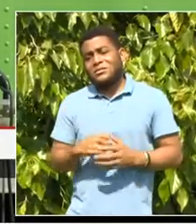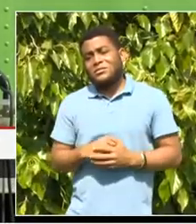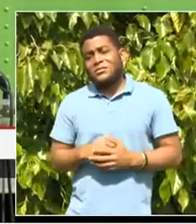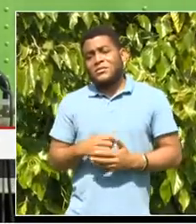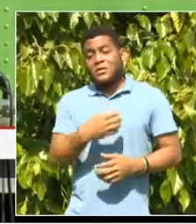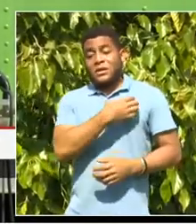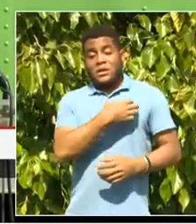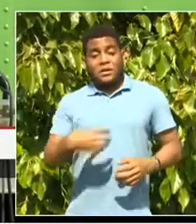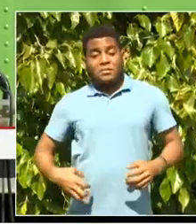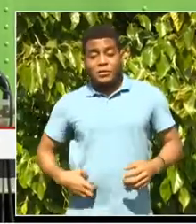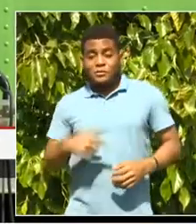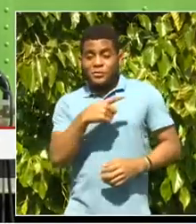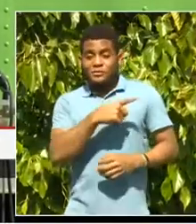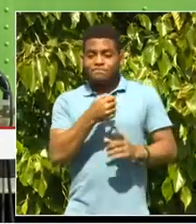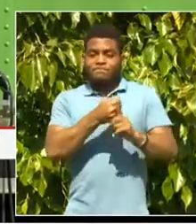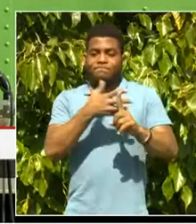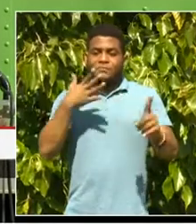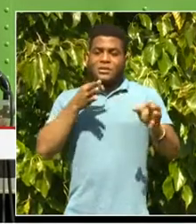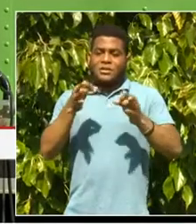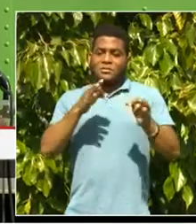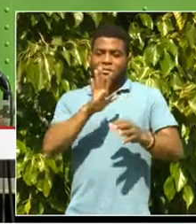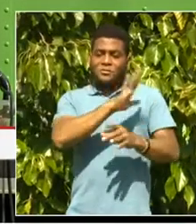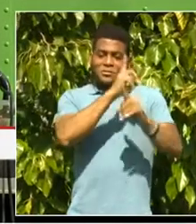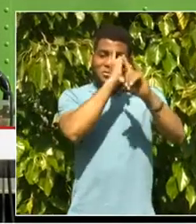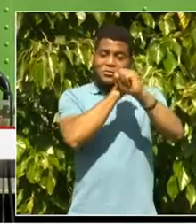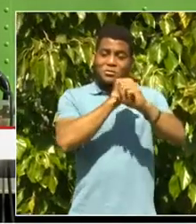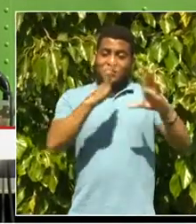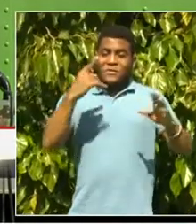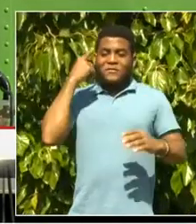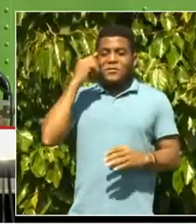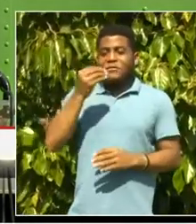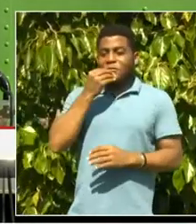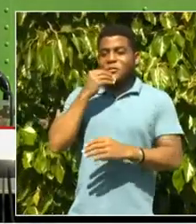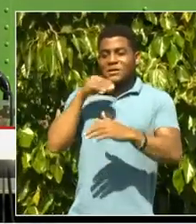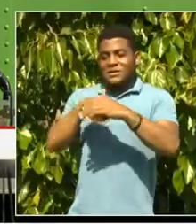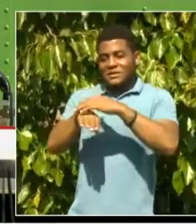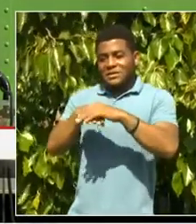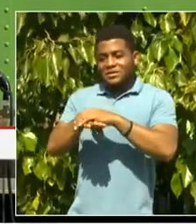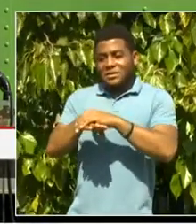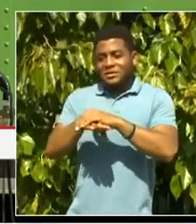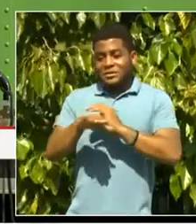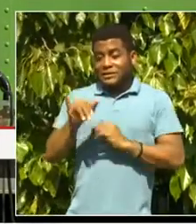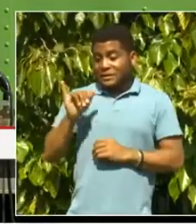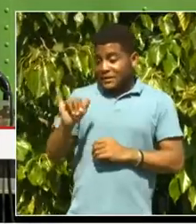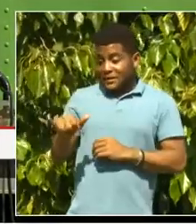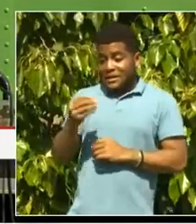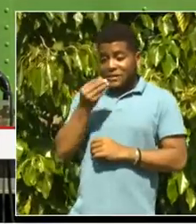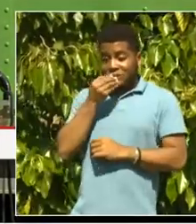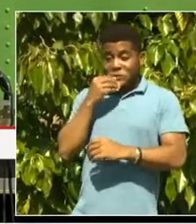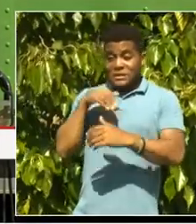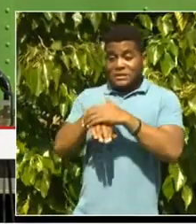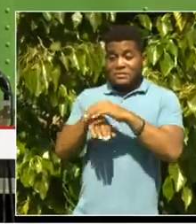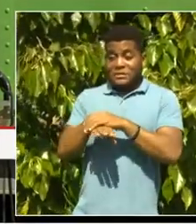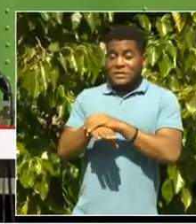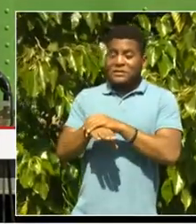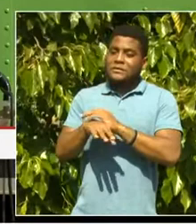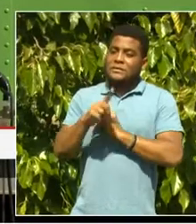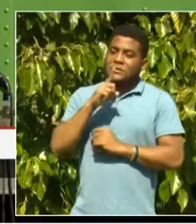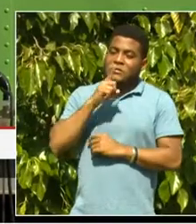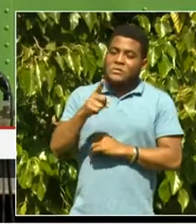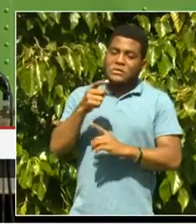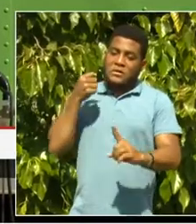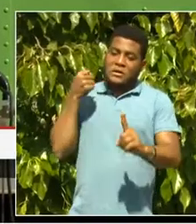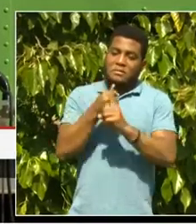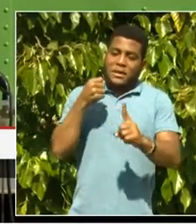access. We know that food and access to healthful food is a huge driver of health. We've identified it as one of the 9